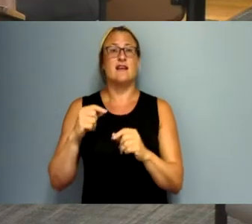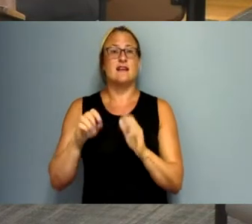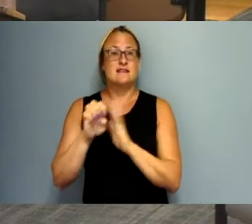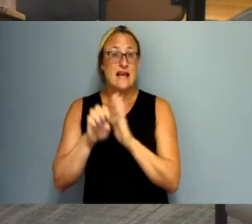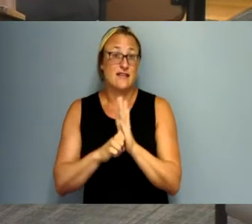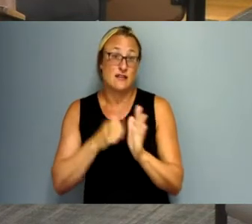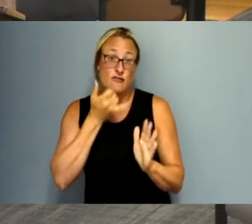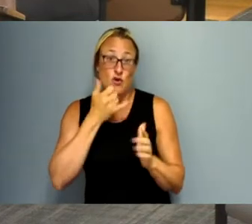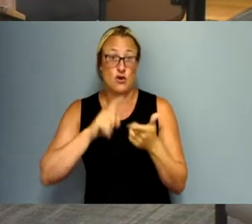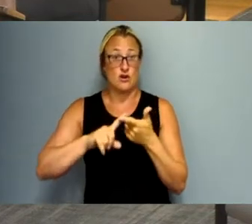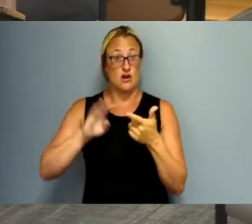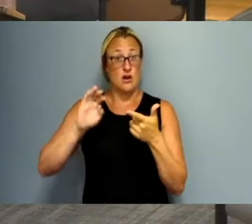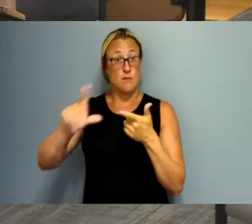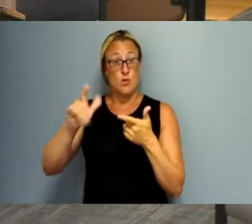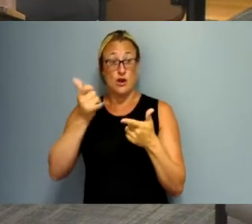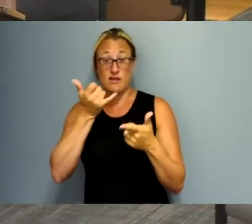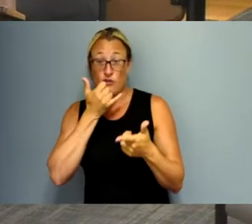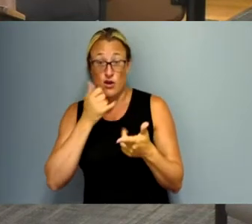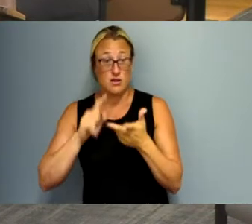wrong.